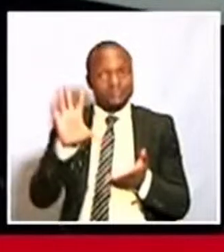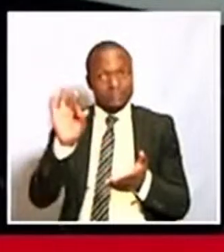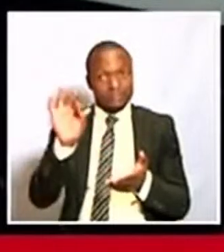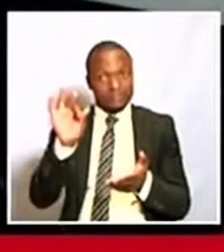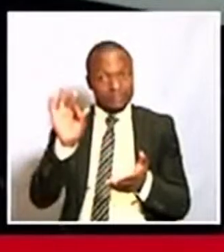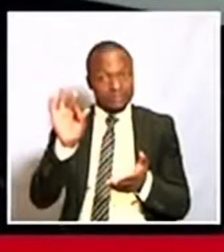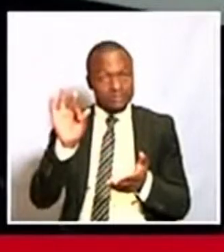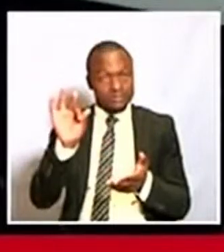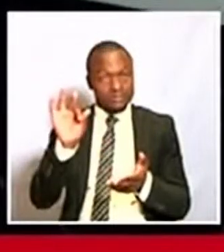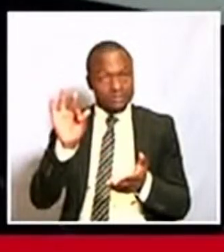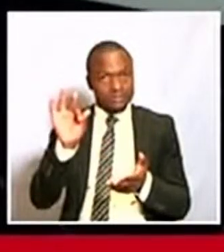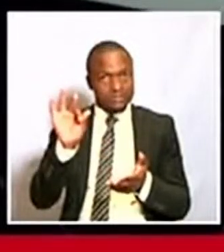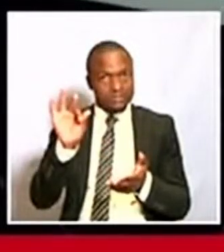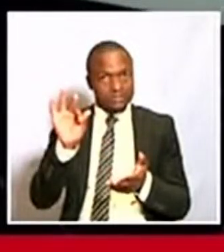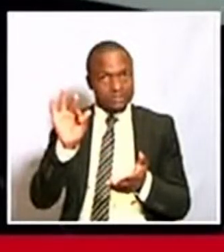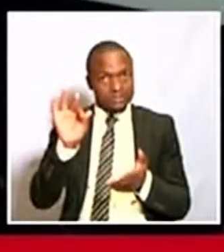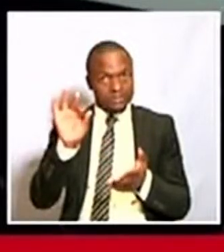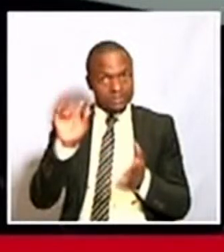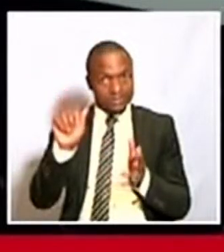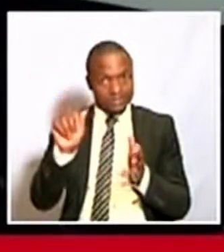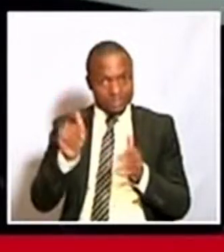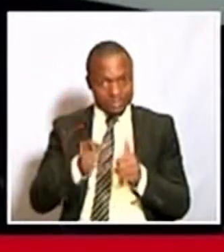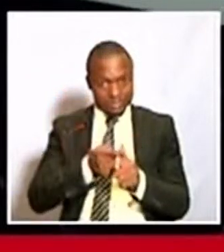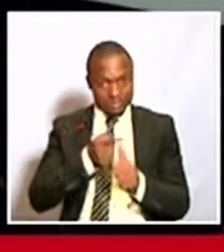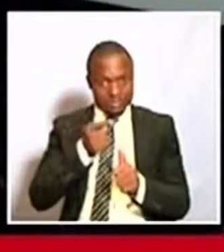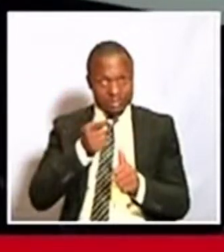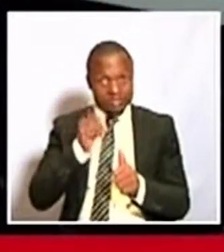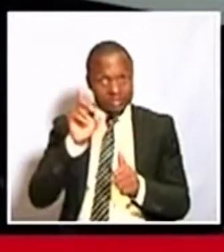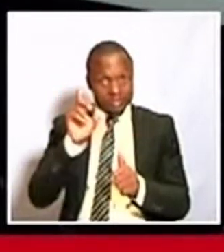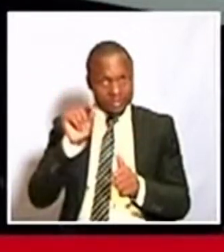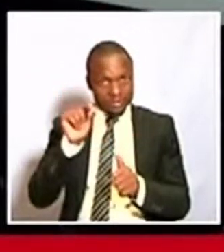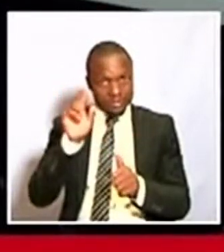19th of April 2022.